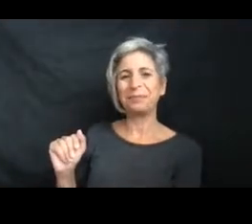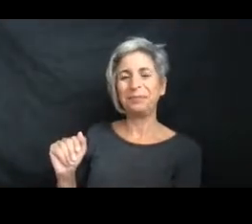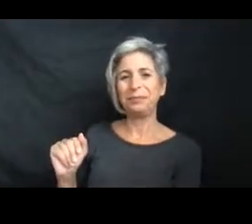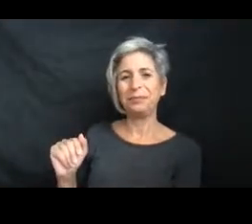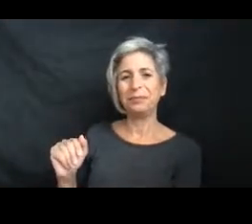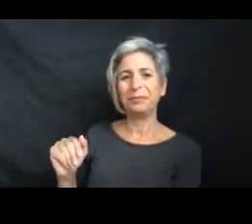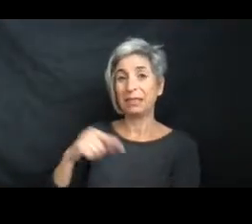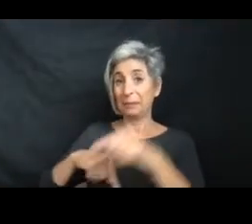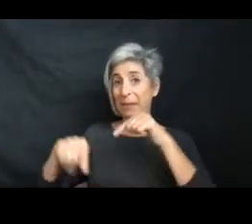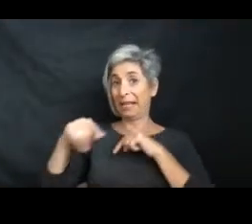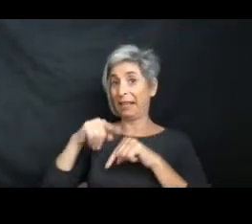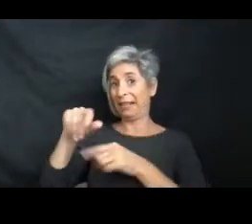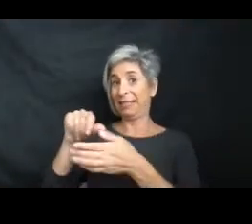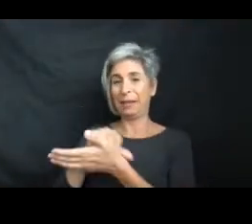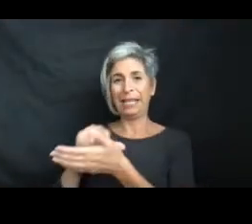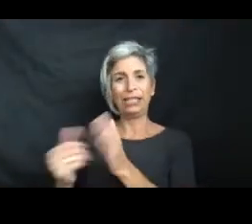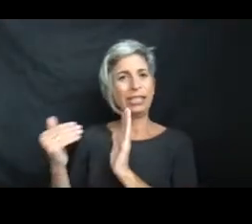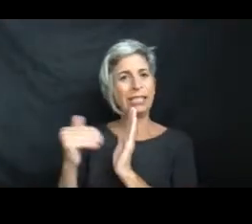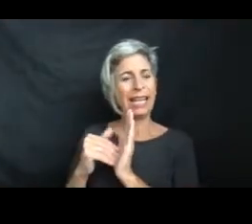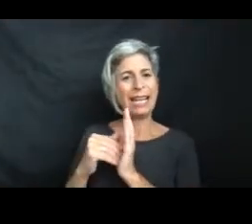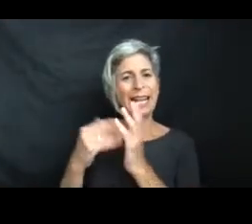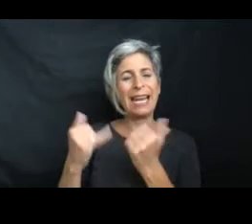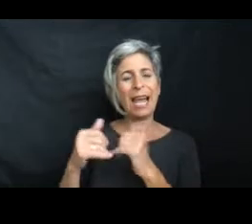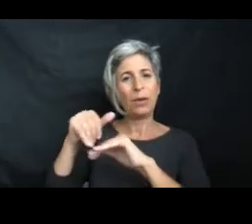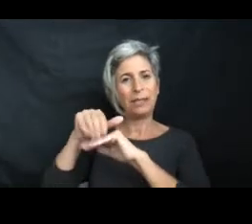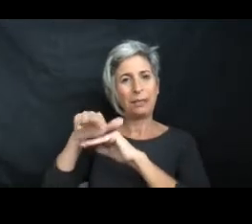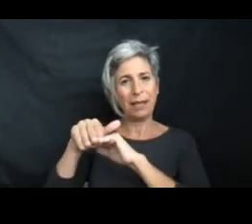page again. So I'm going to submit an